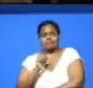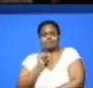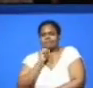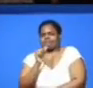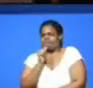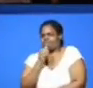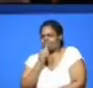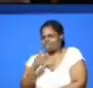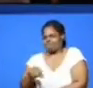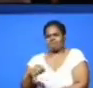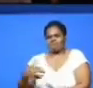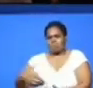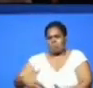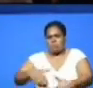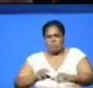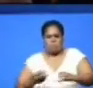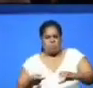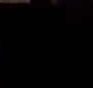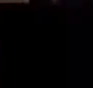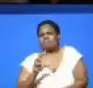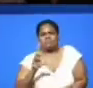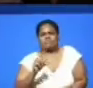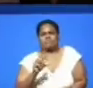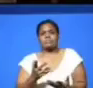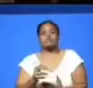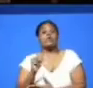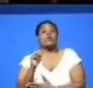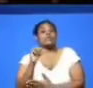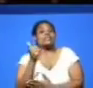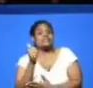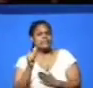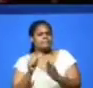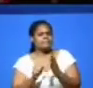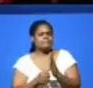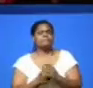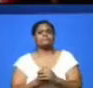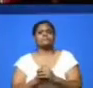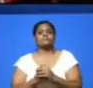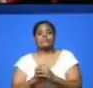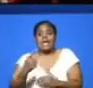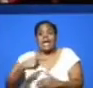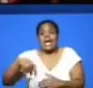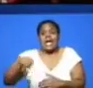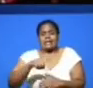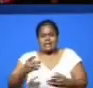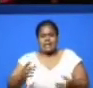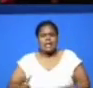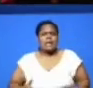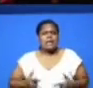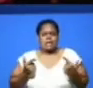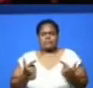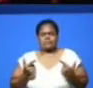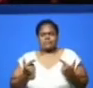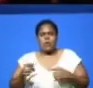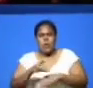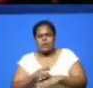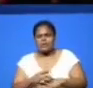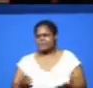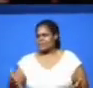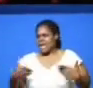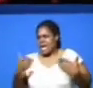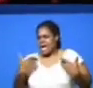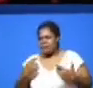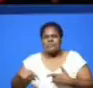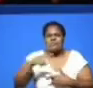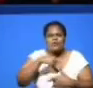dead bodies to be put in graves. Verse 10. And they that dwell upon the earth shall rejoice over them and make merry, and shall send gifts